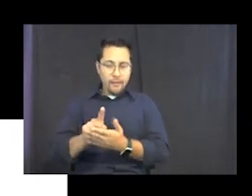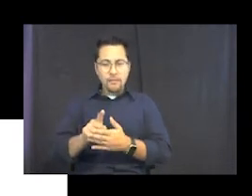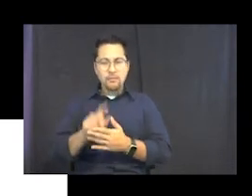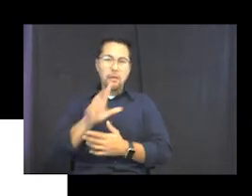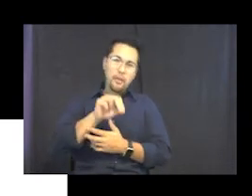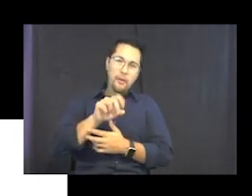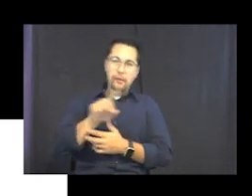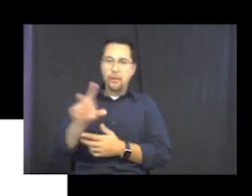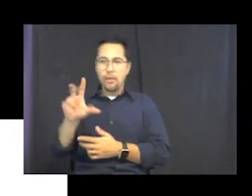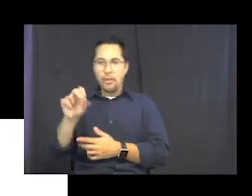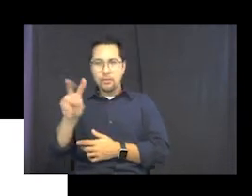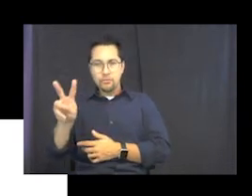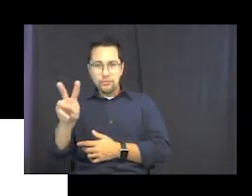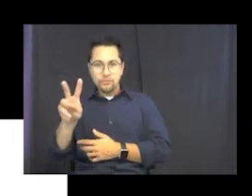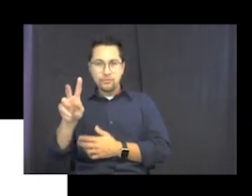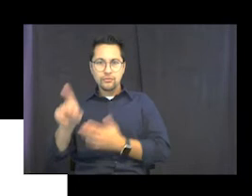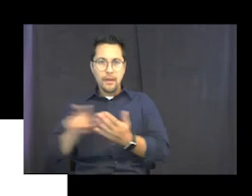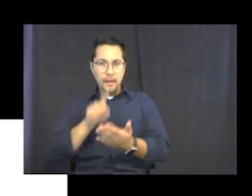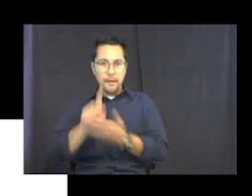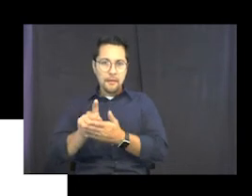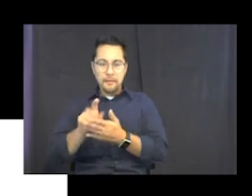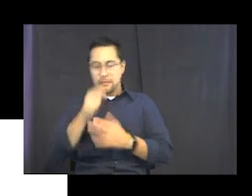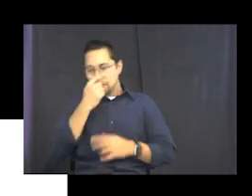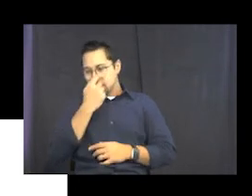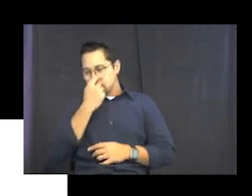between 30 and 32 hours,